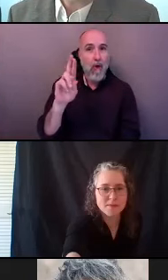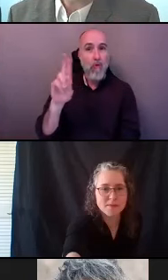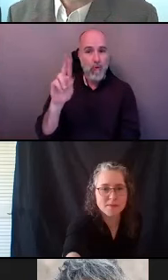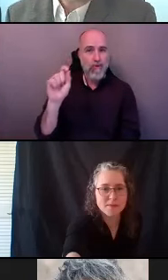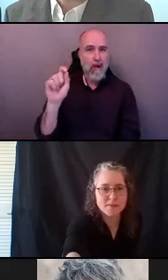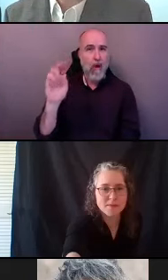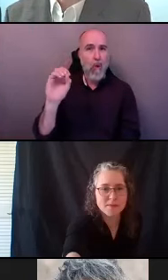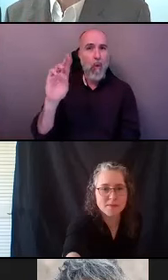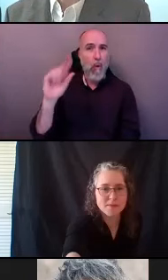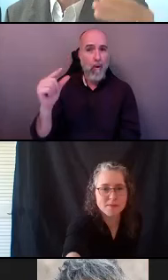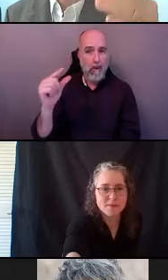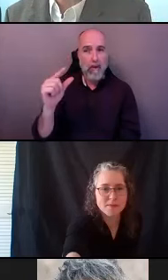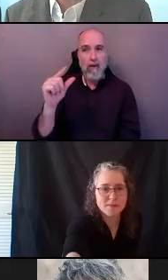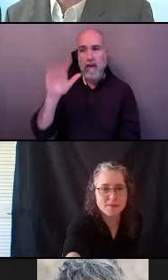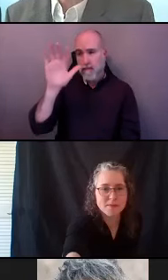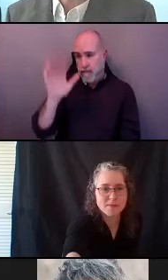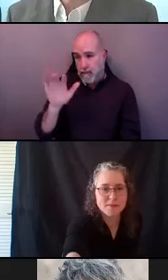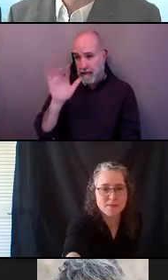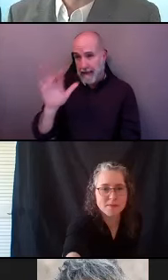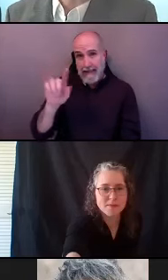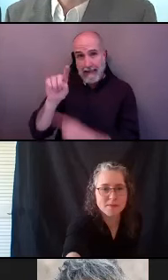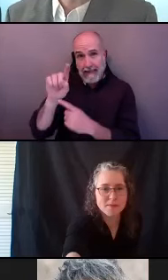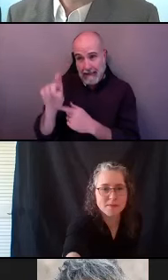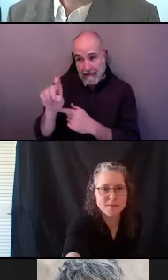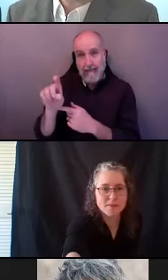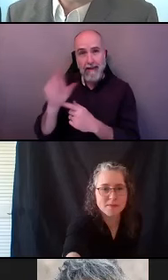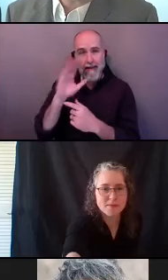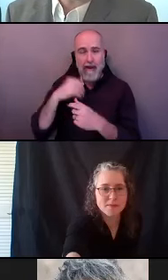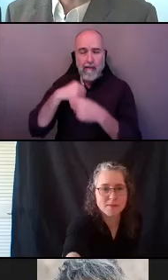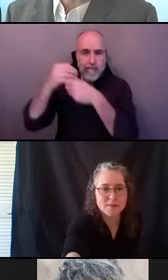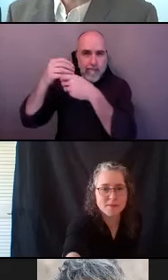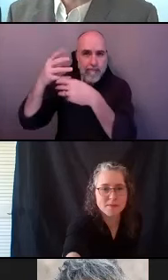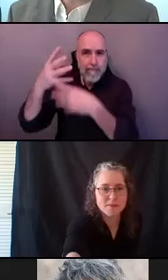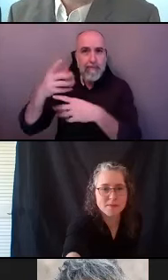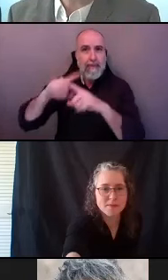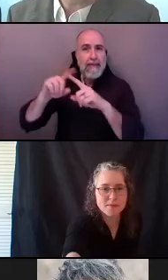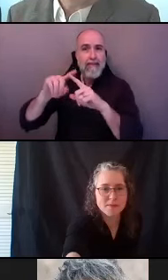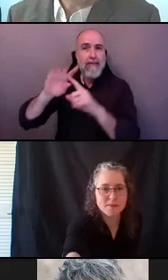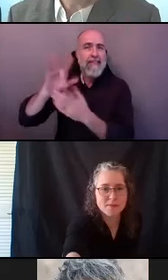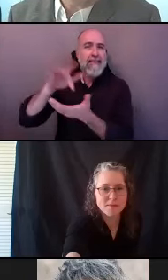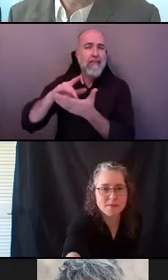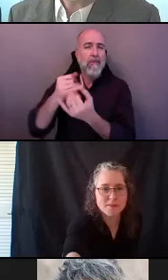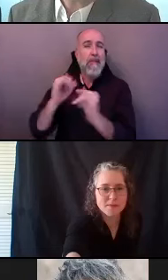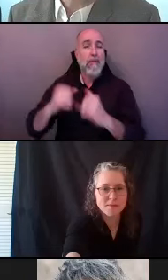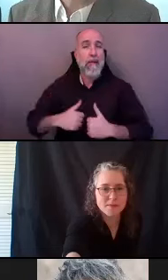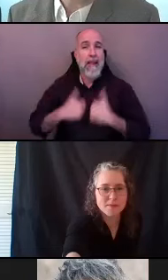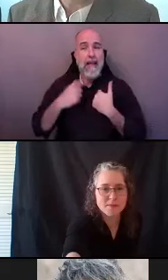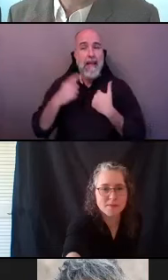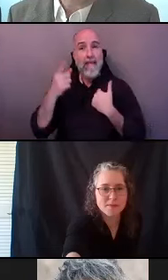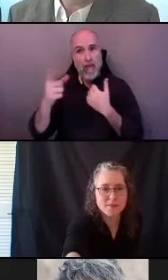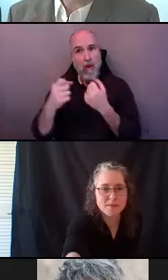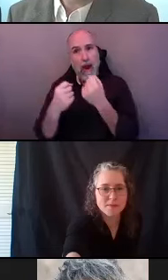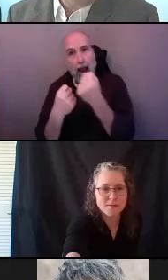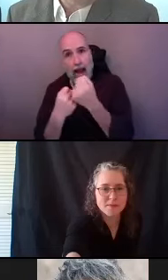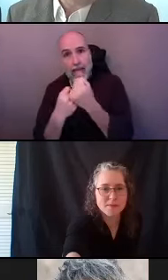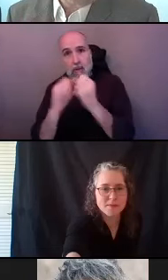ilru.org. Click on Texas and you'll have a full list of Centers for Independent Living. They're advocate organizations by and